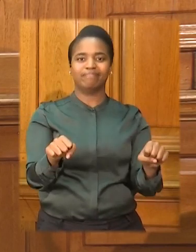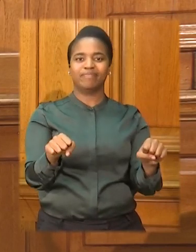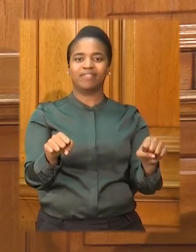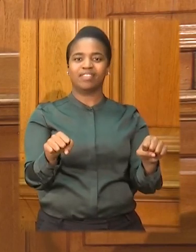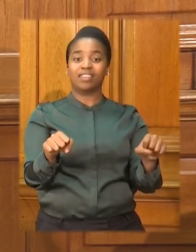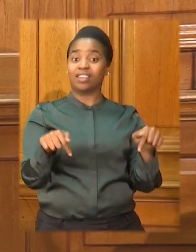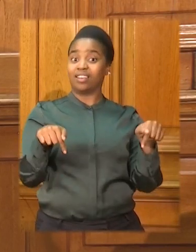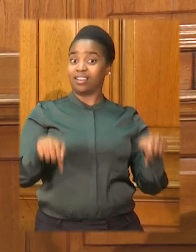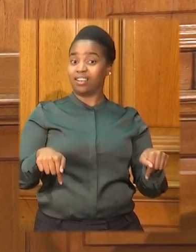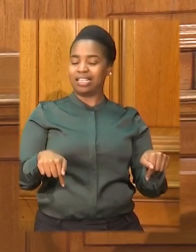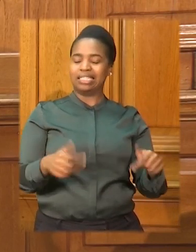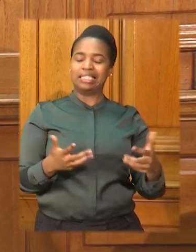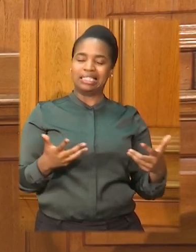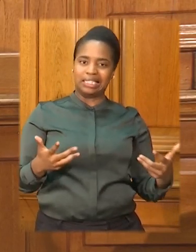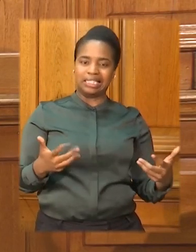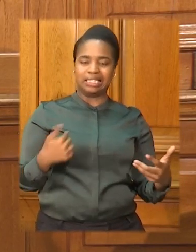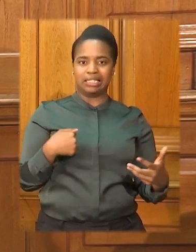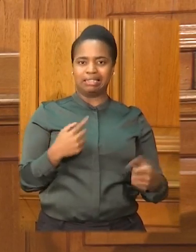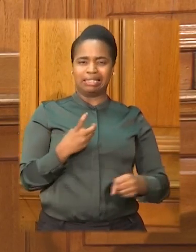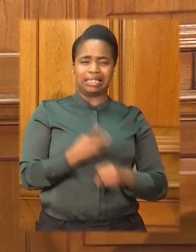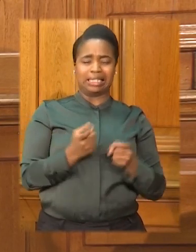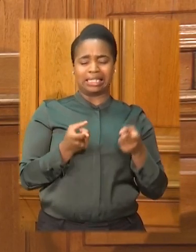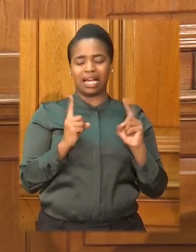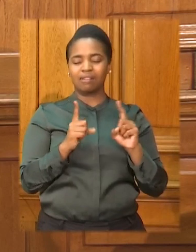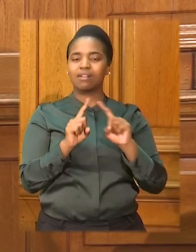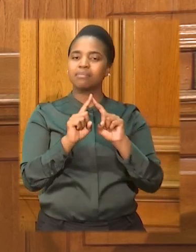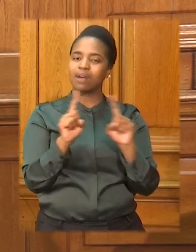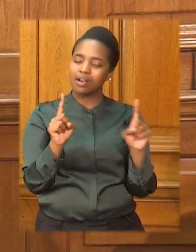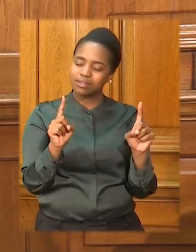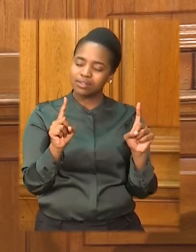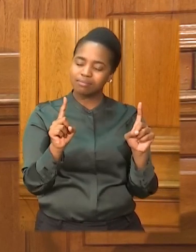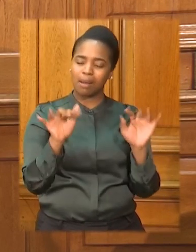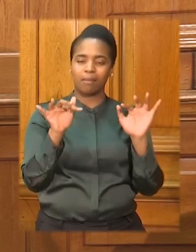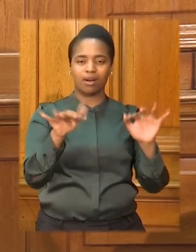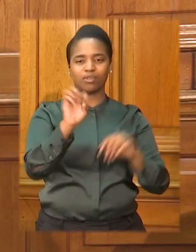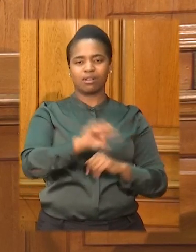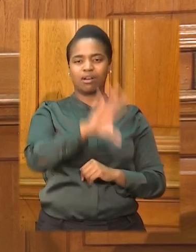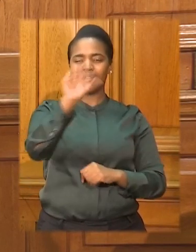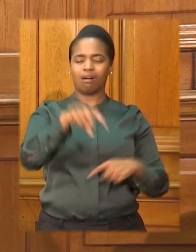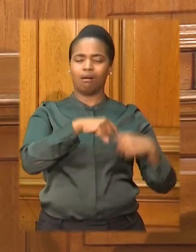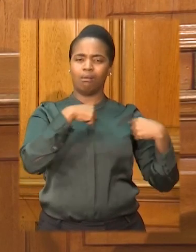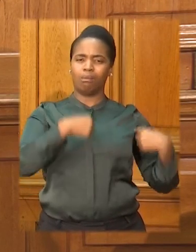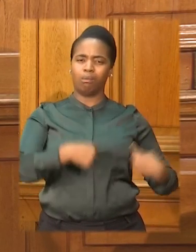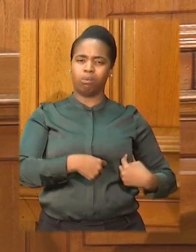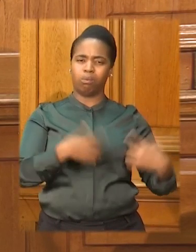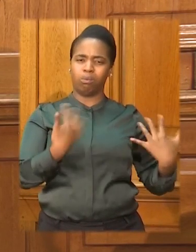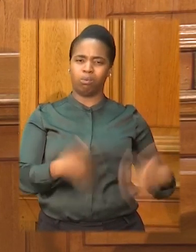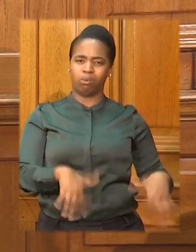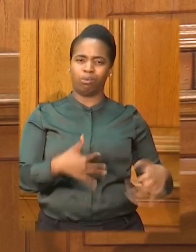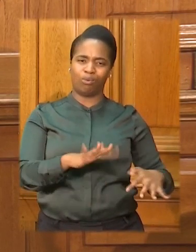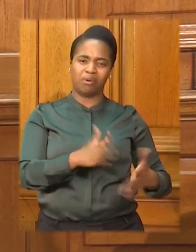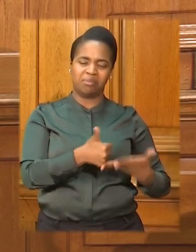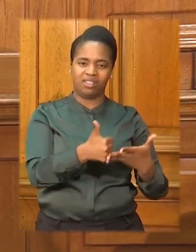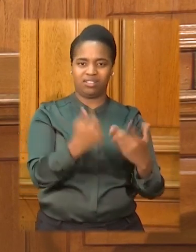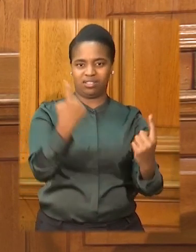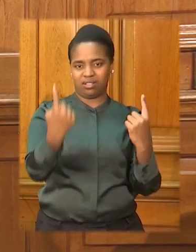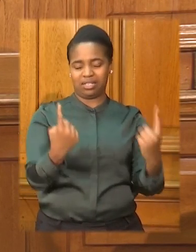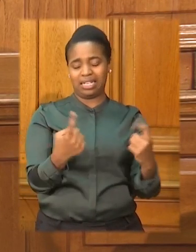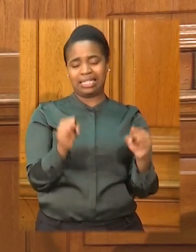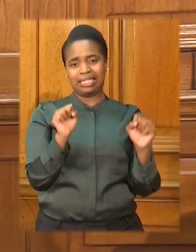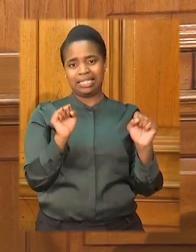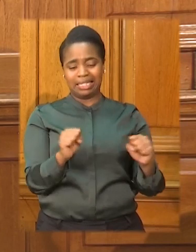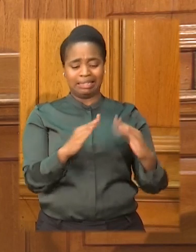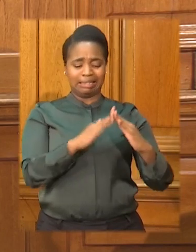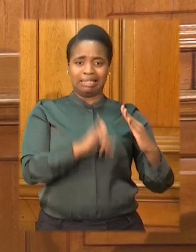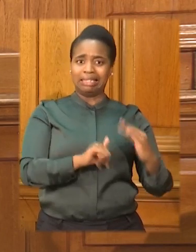at a moment of great peril and danger, even as great sacrifices